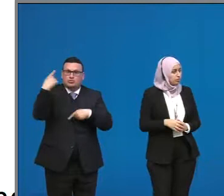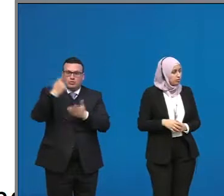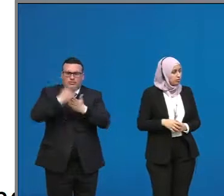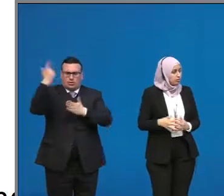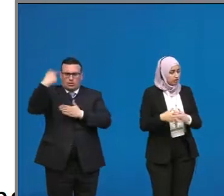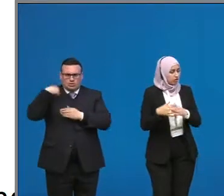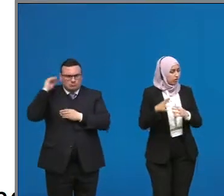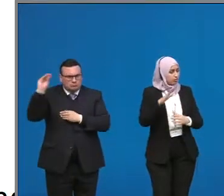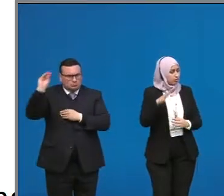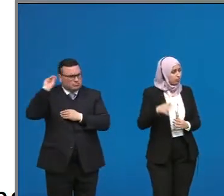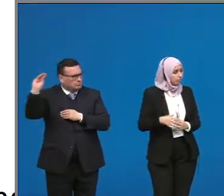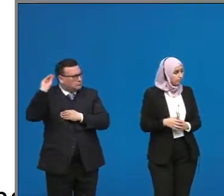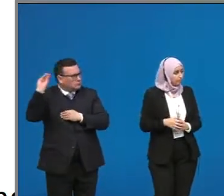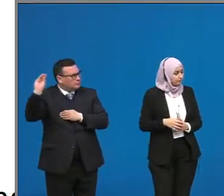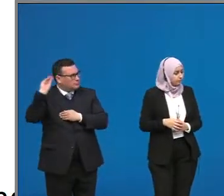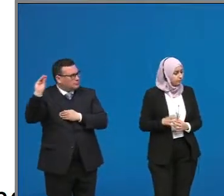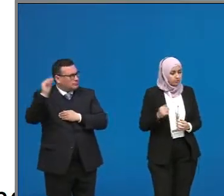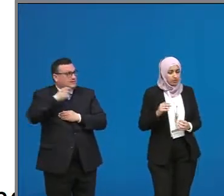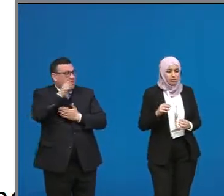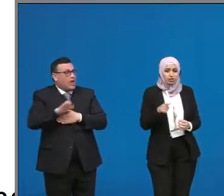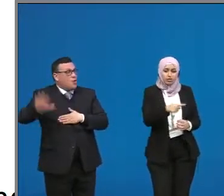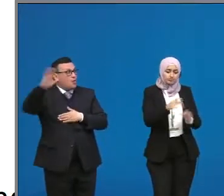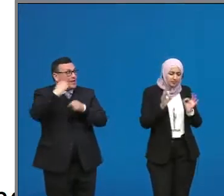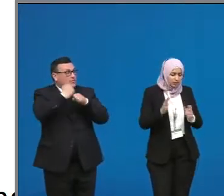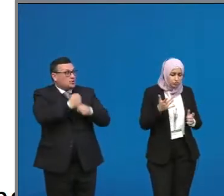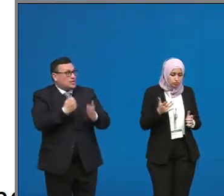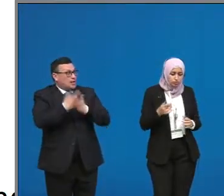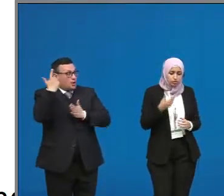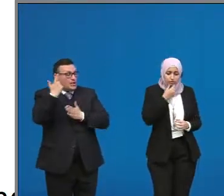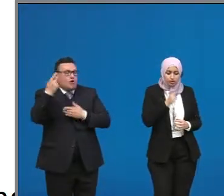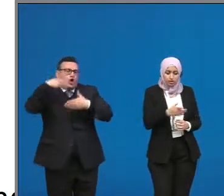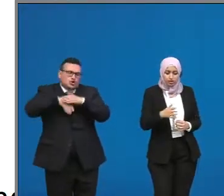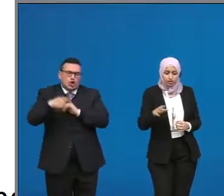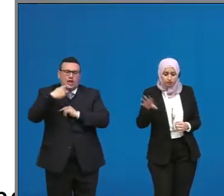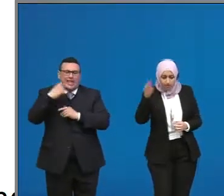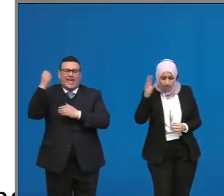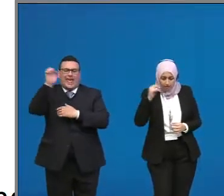And its funding was the total amount